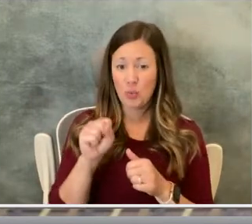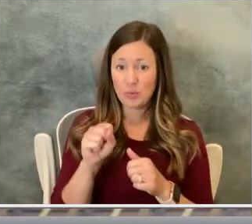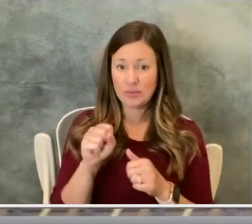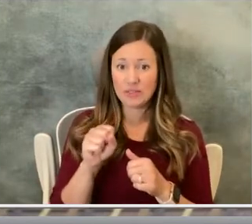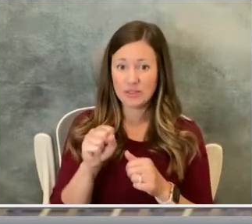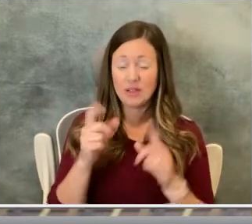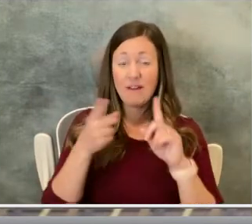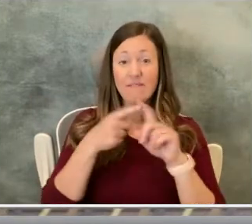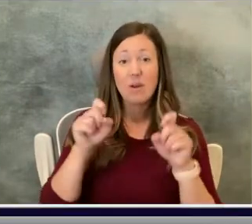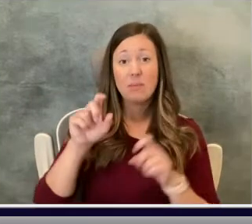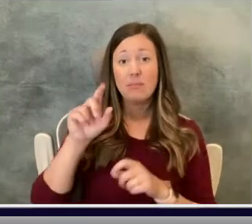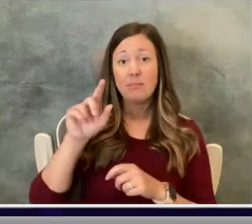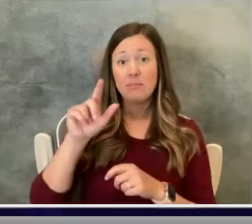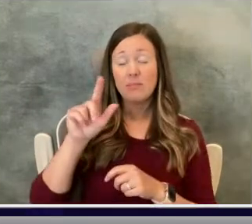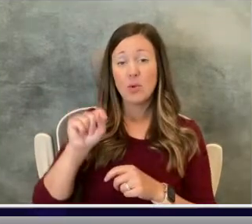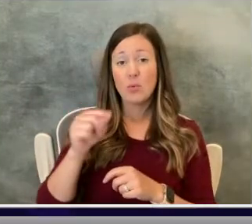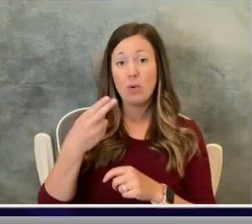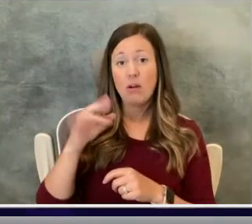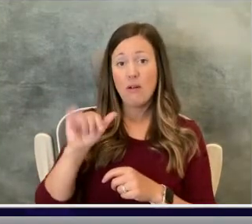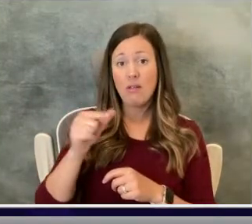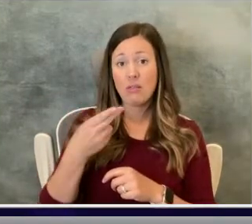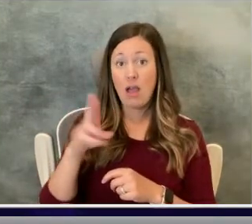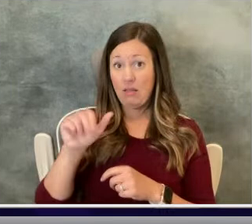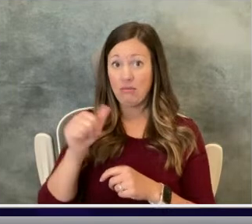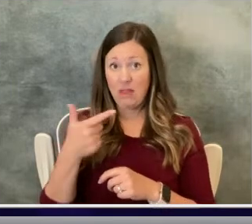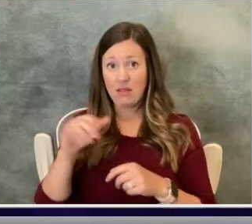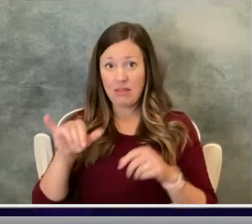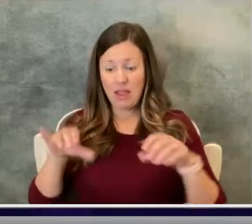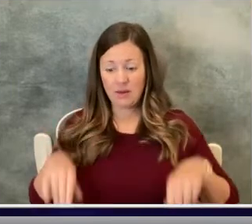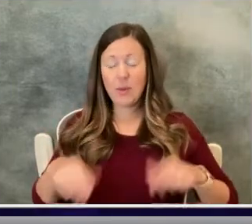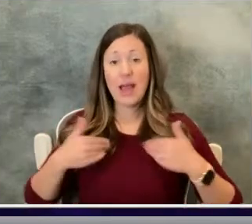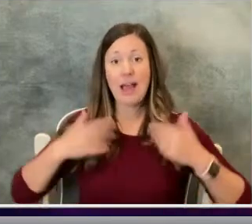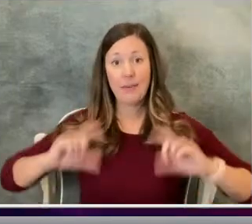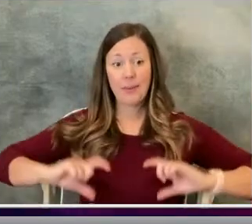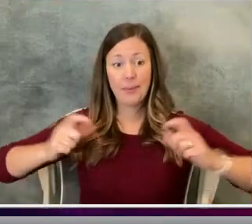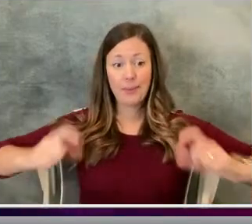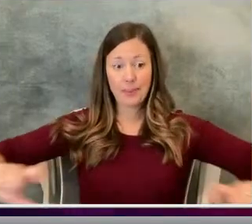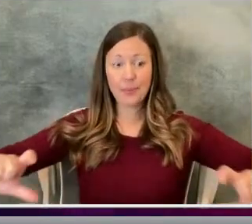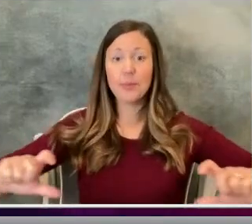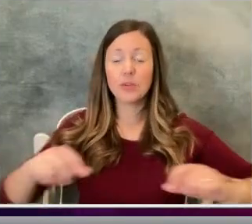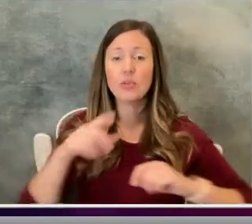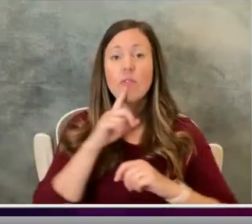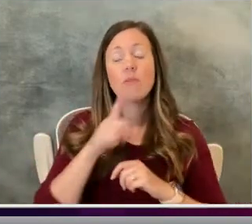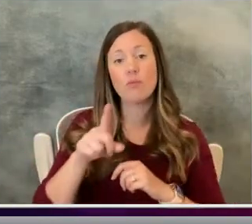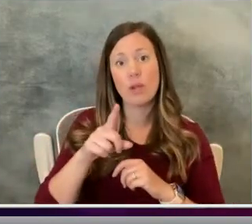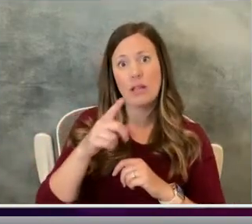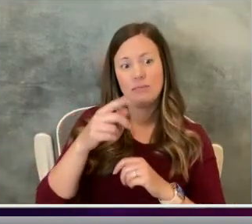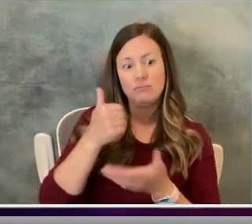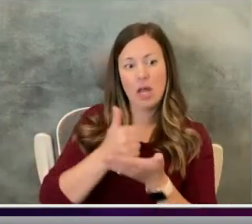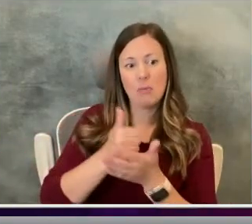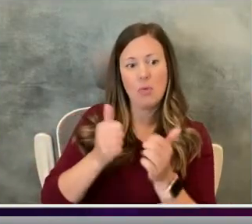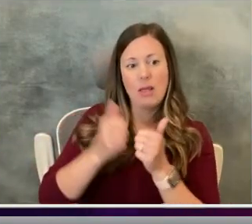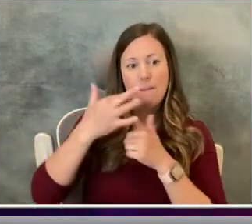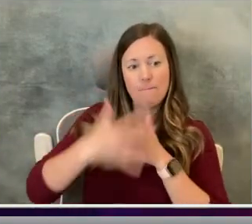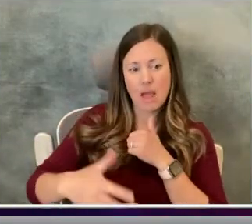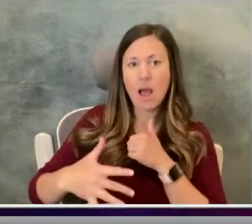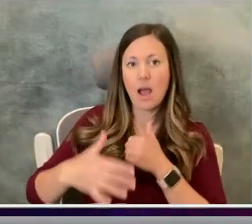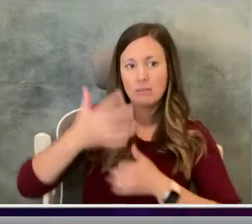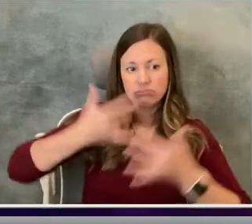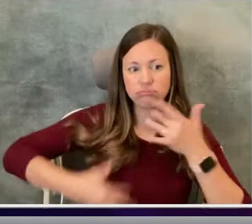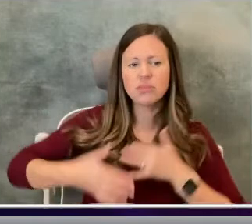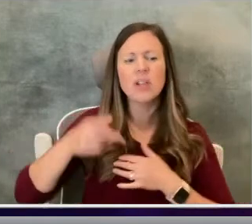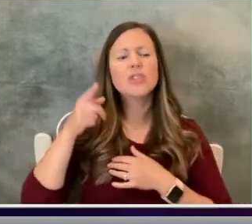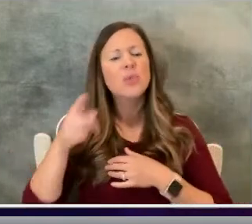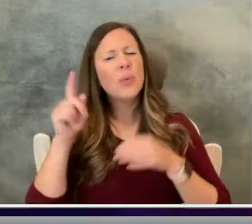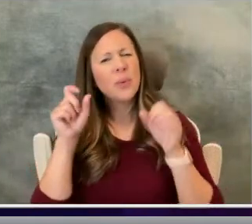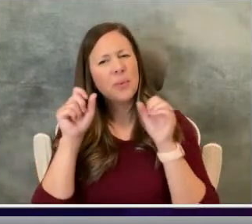body. 2 giant tubes. So William, were you awake and conscious and talking? Because that's